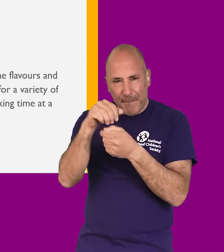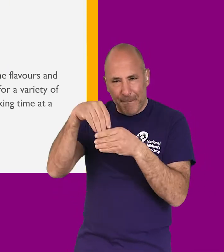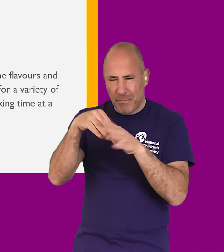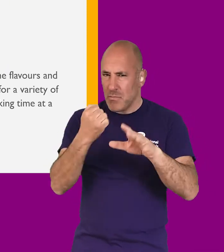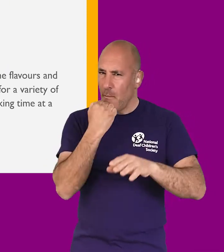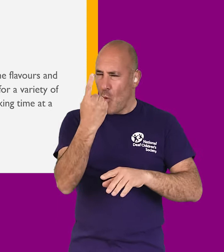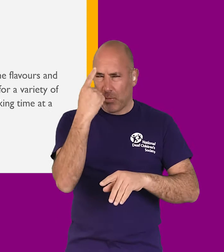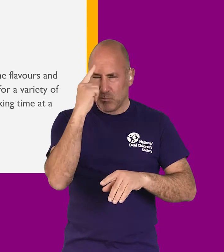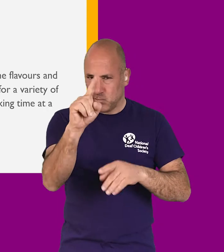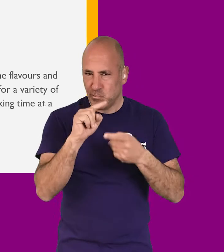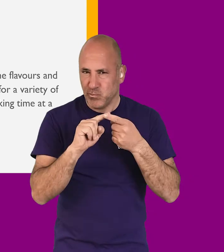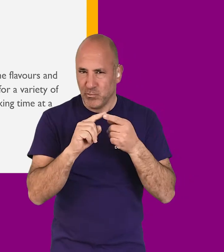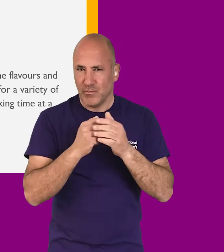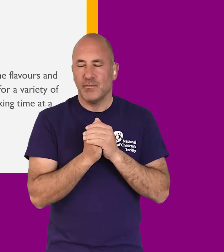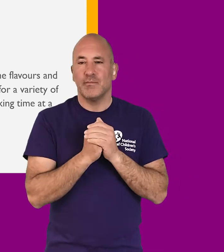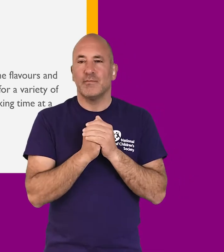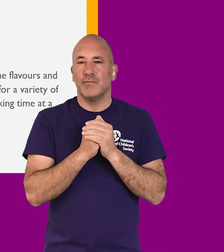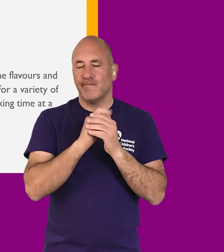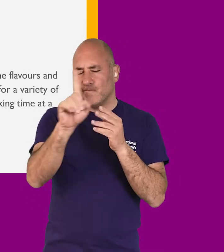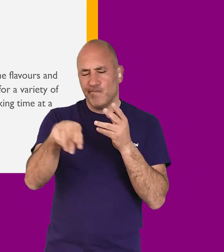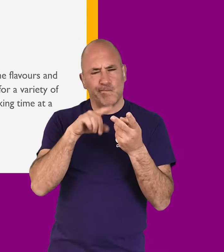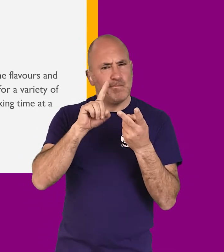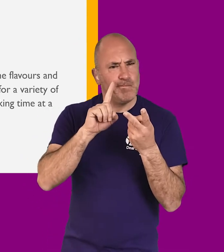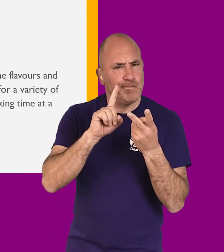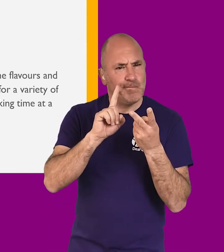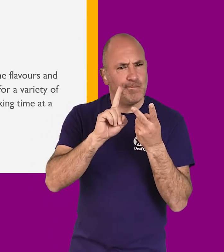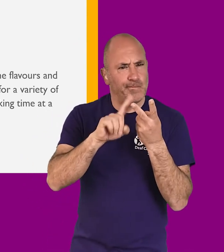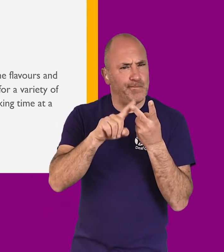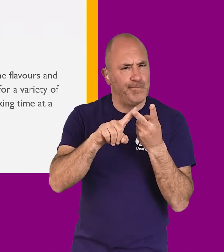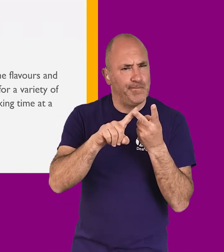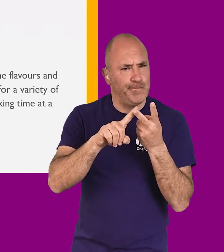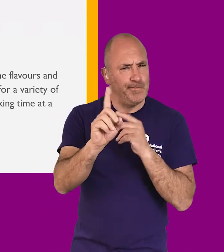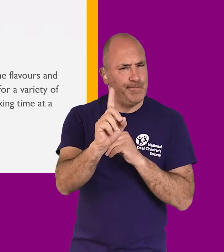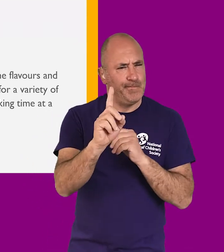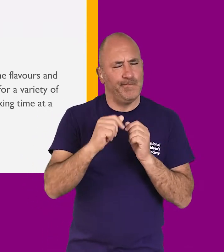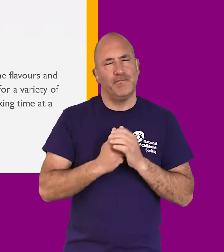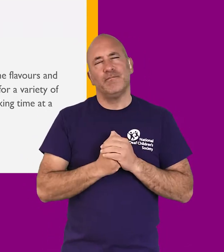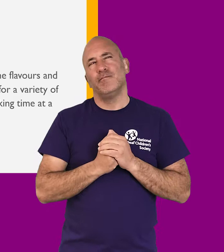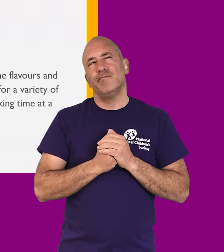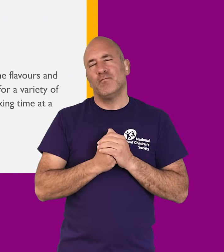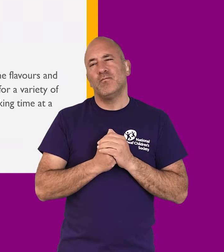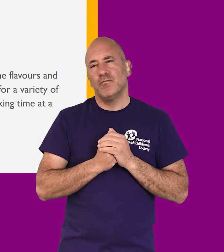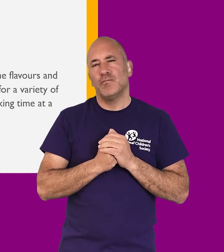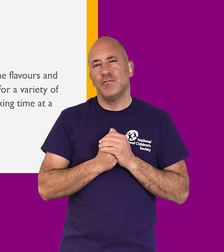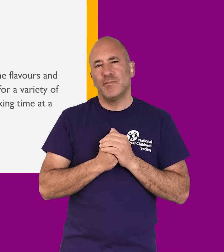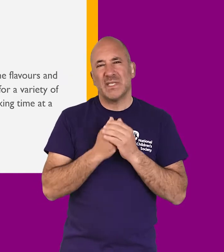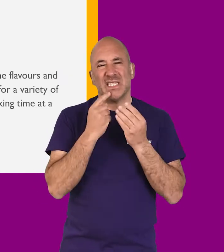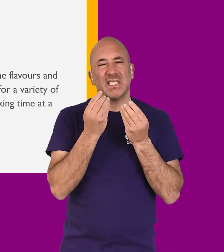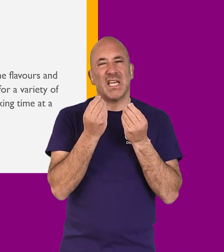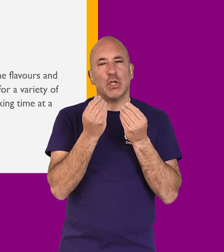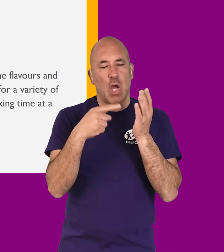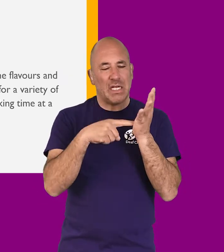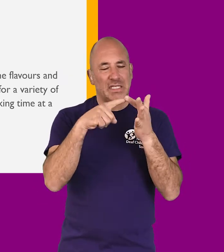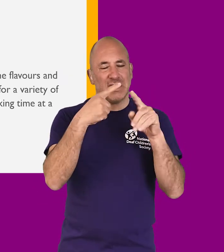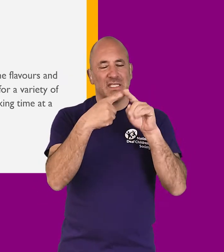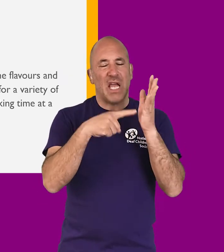So that's number one. Another thing is texture. Is